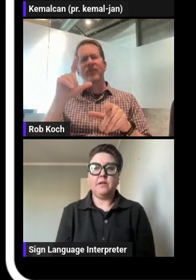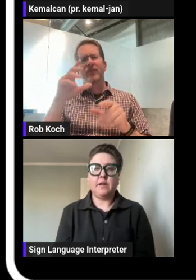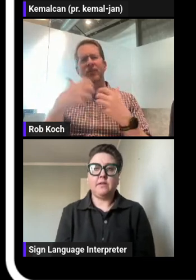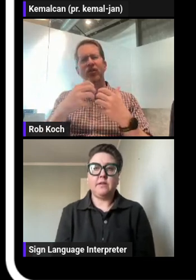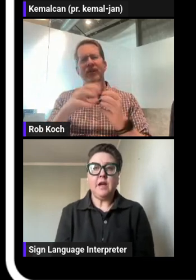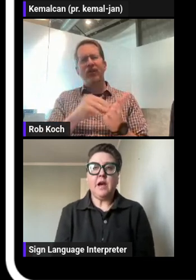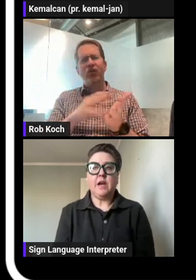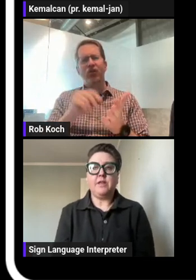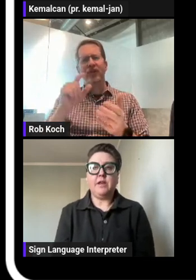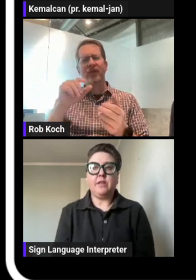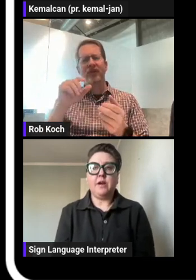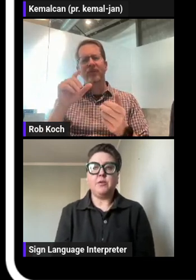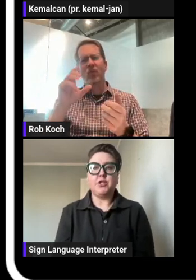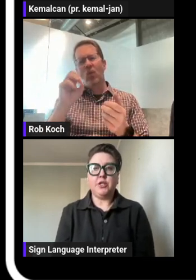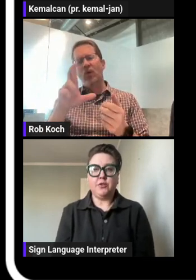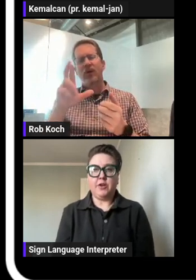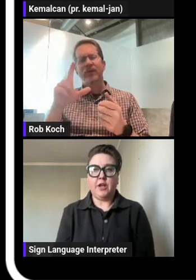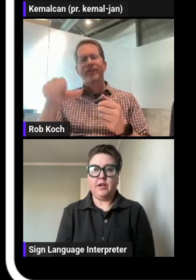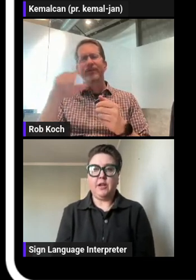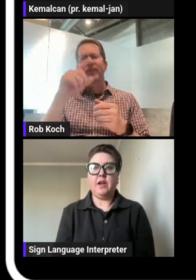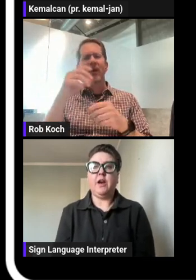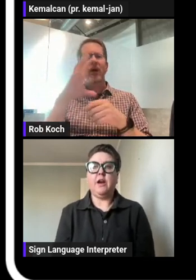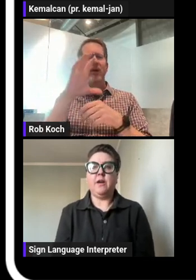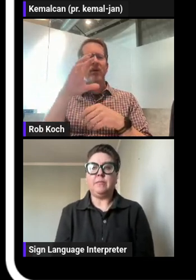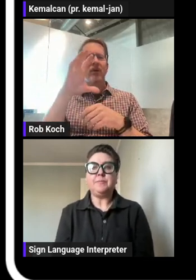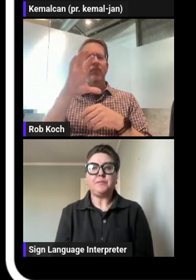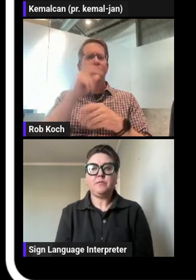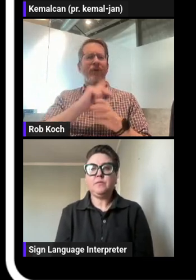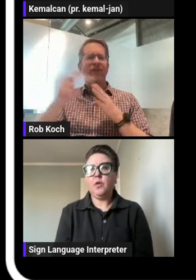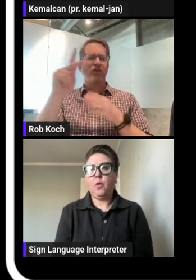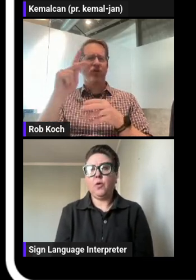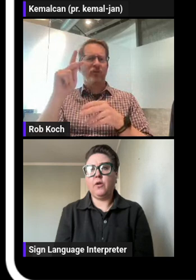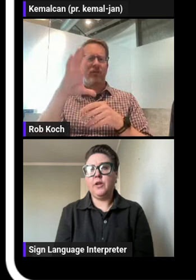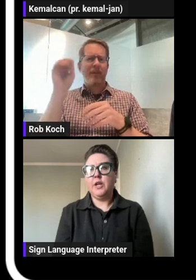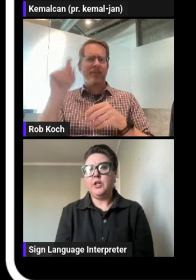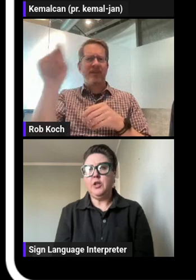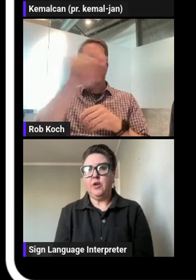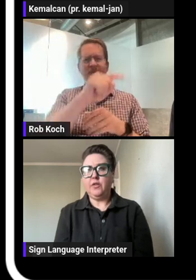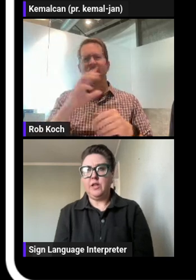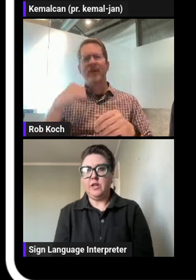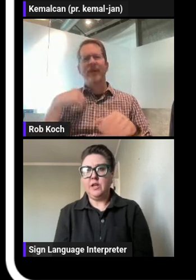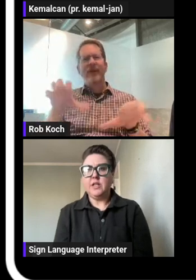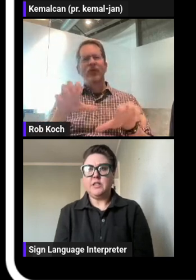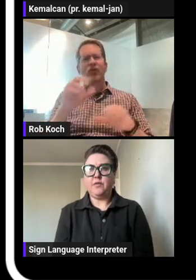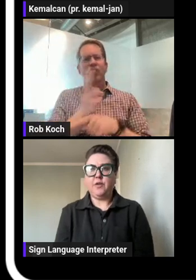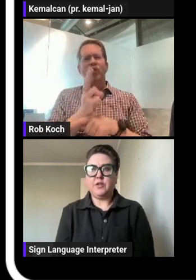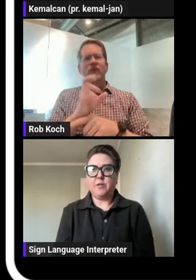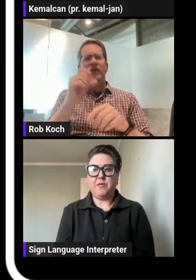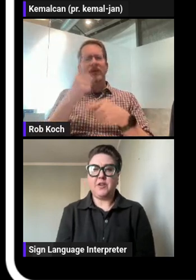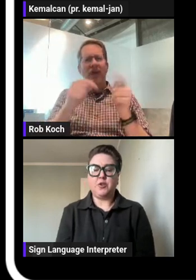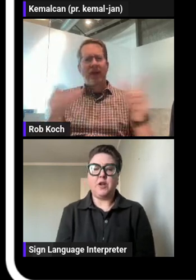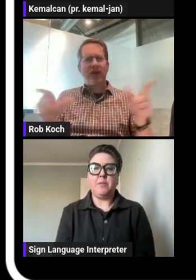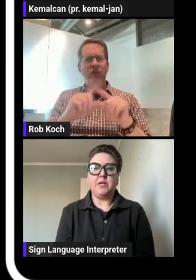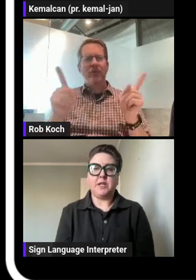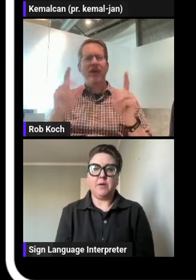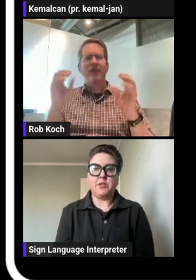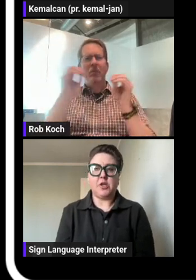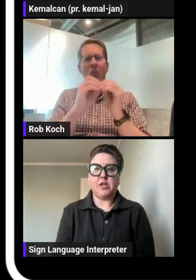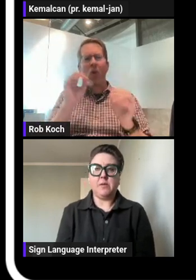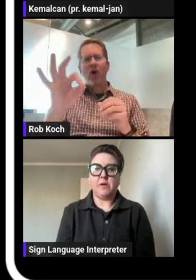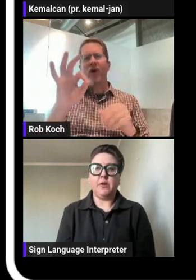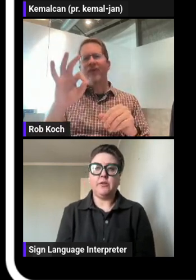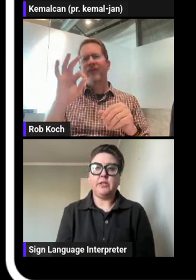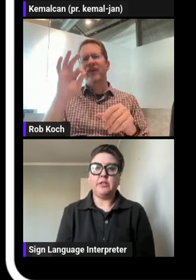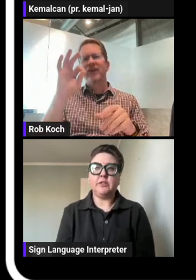being detected. I think that machine learning or the different professional companies like I